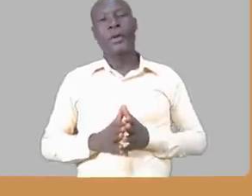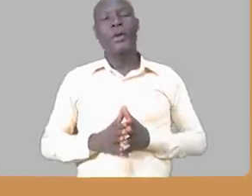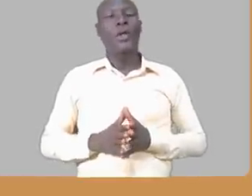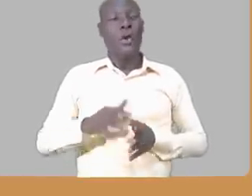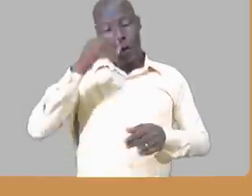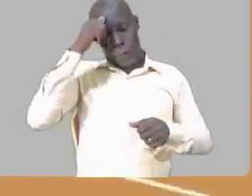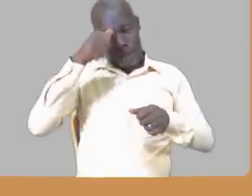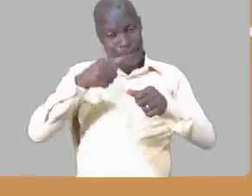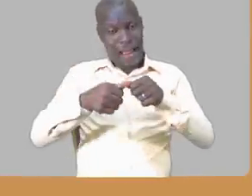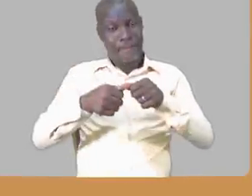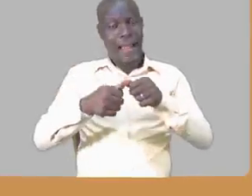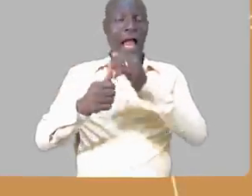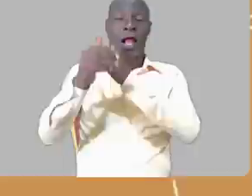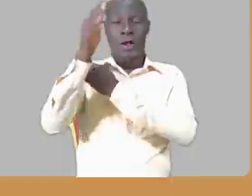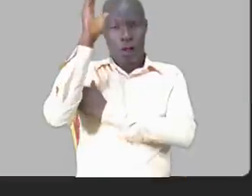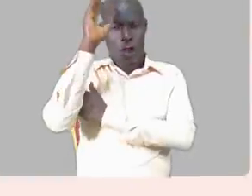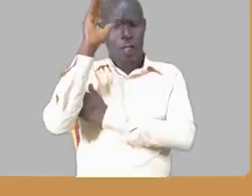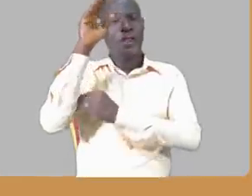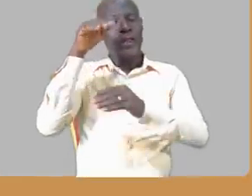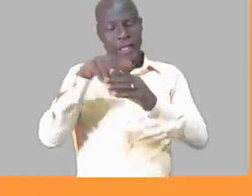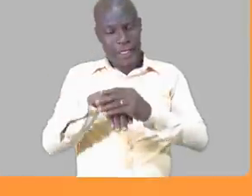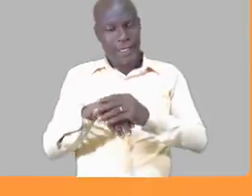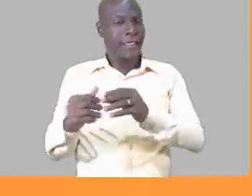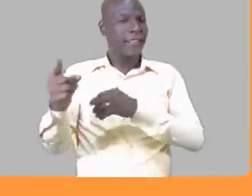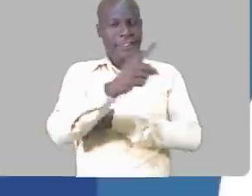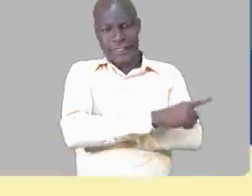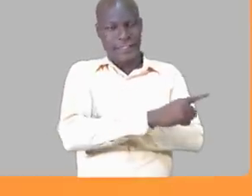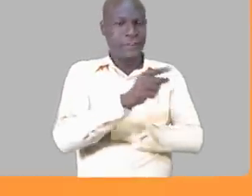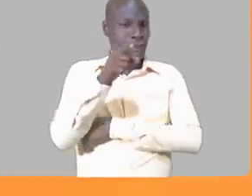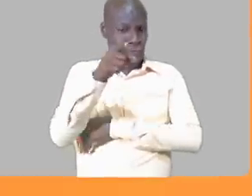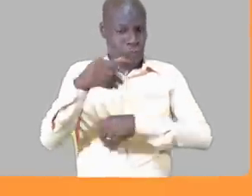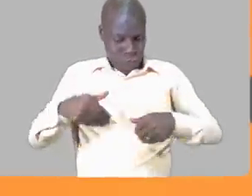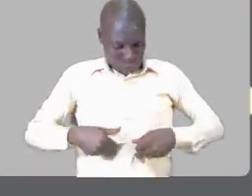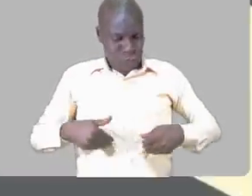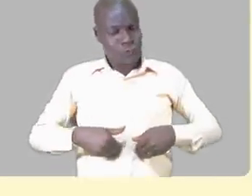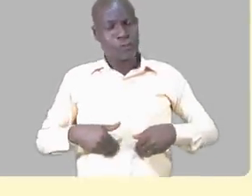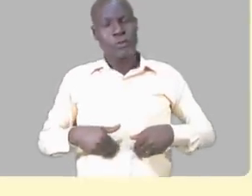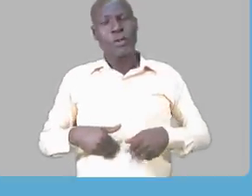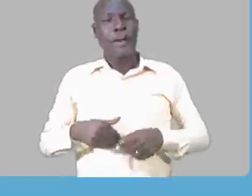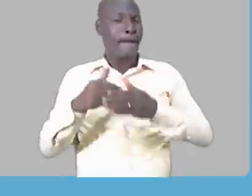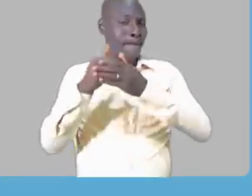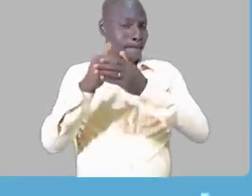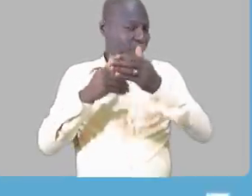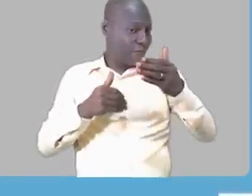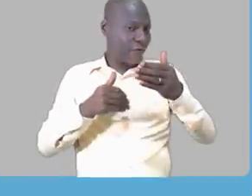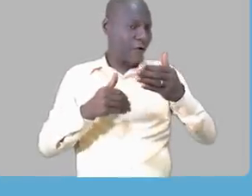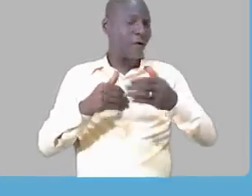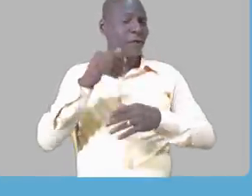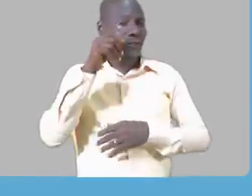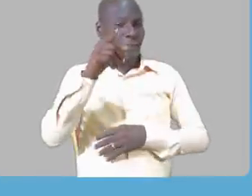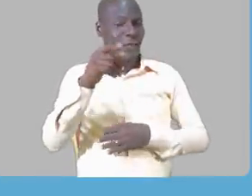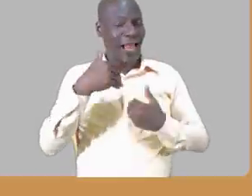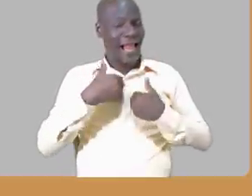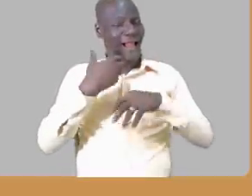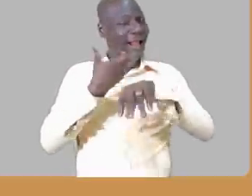Remember now your creator in the days of your youth, before the difficult days